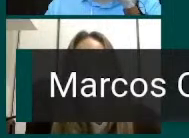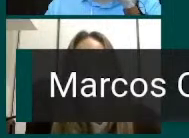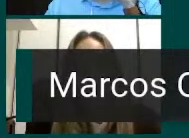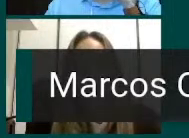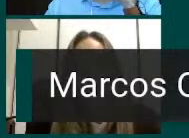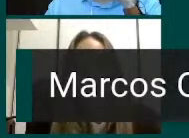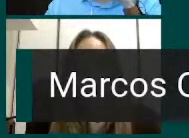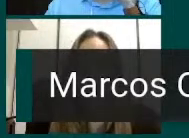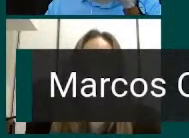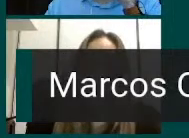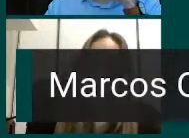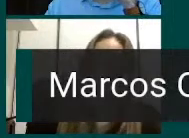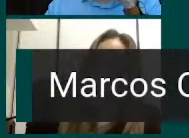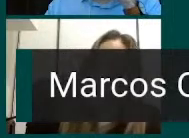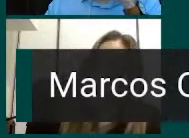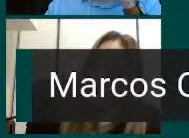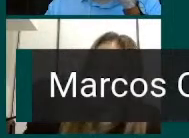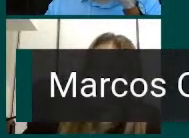support